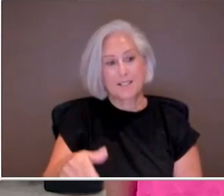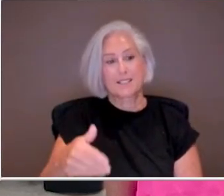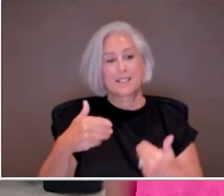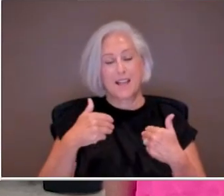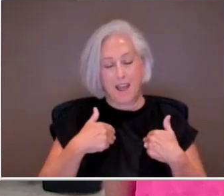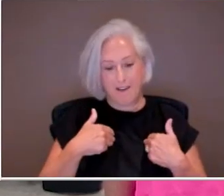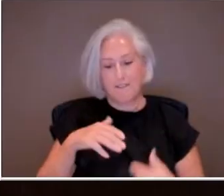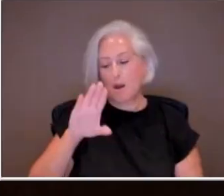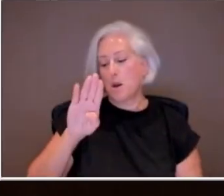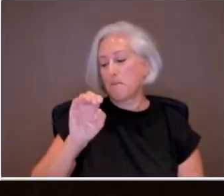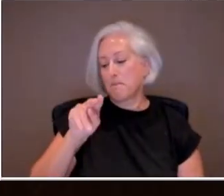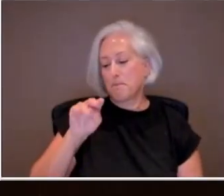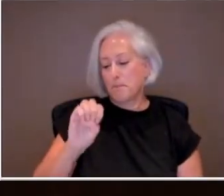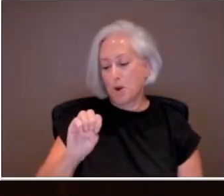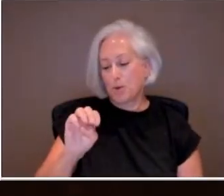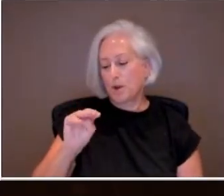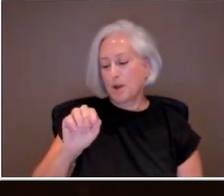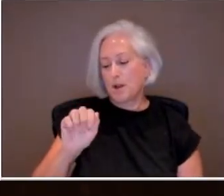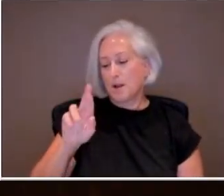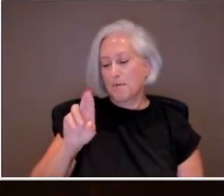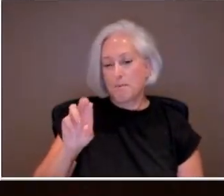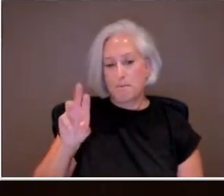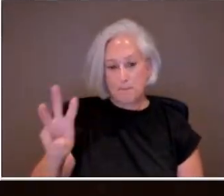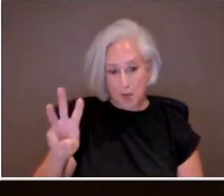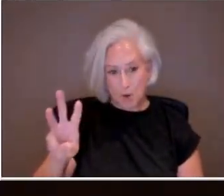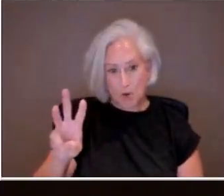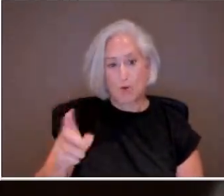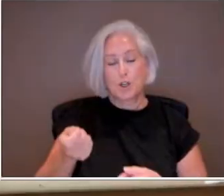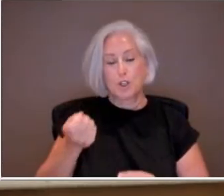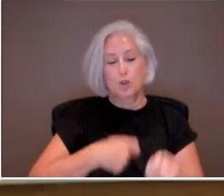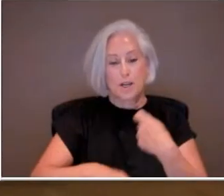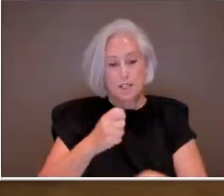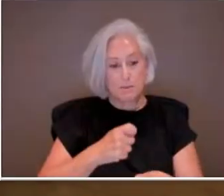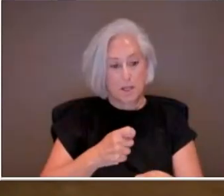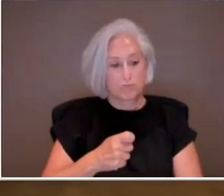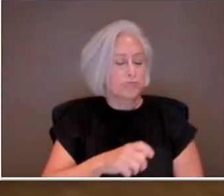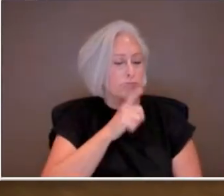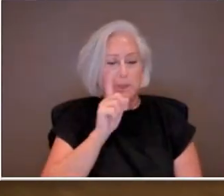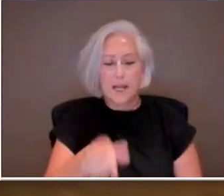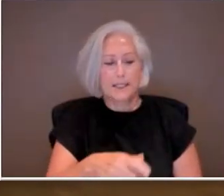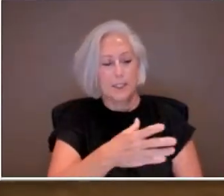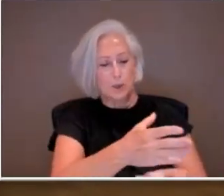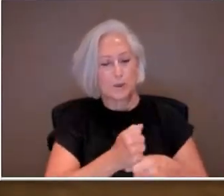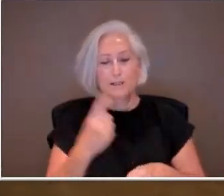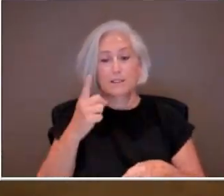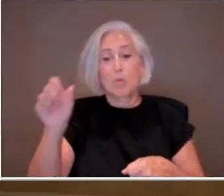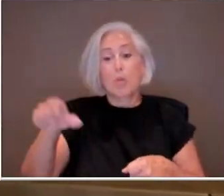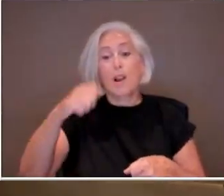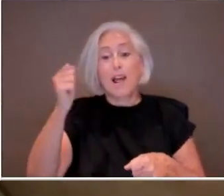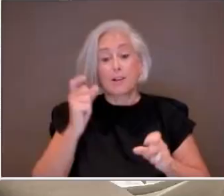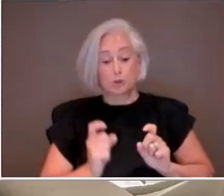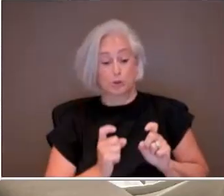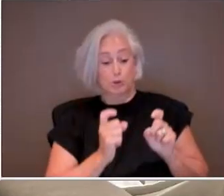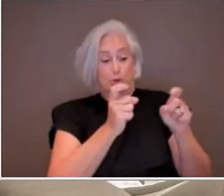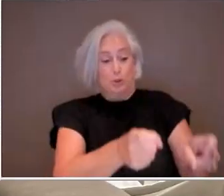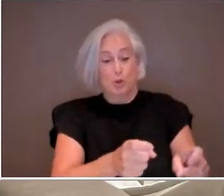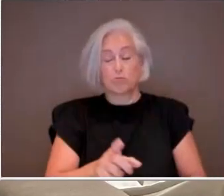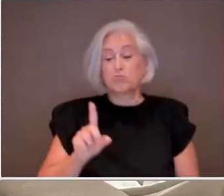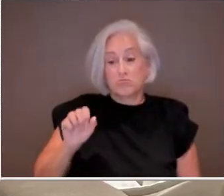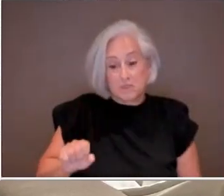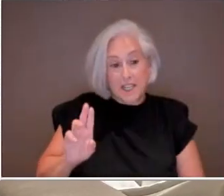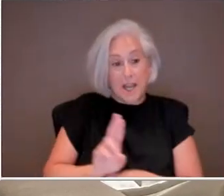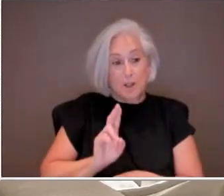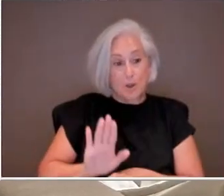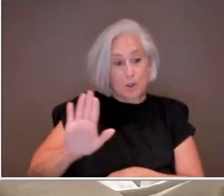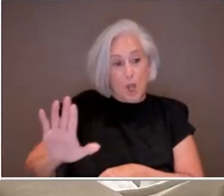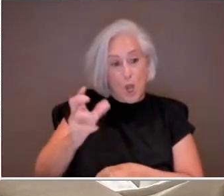for a donor, though. The team would be able to use Jennifer's own cells and reinfuse them back into her body. You sit in a